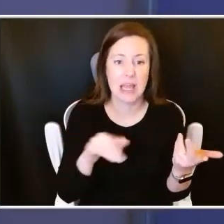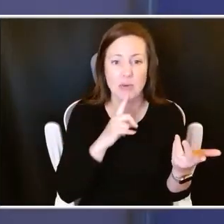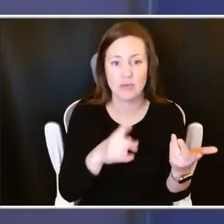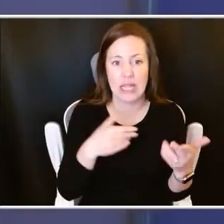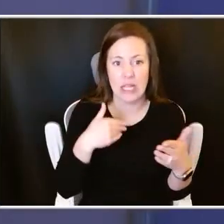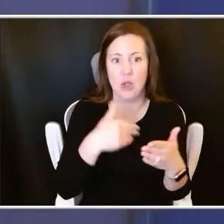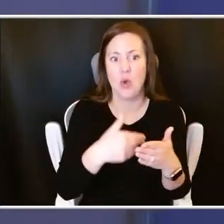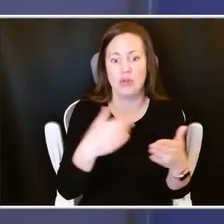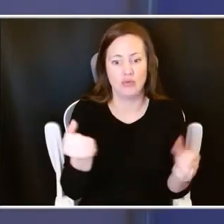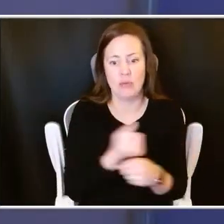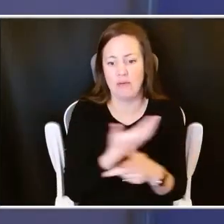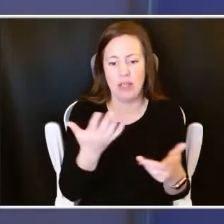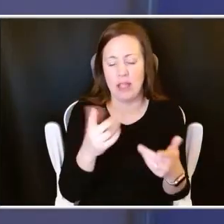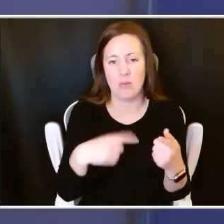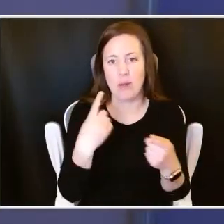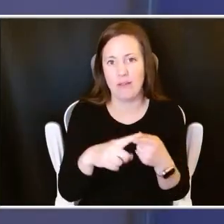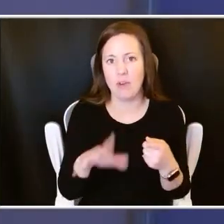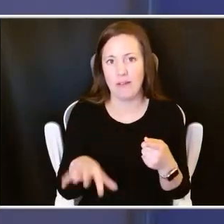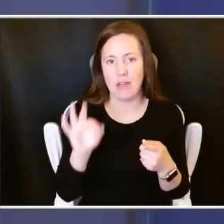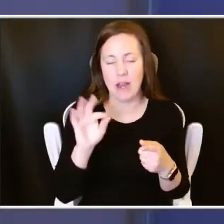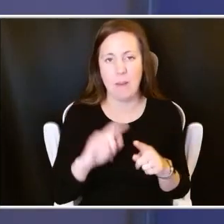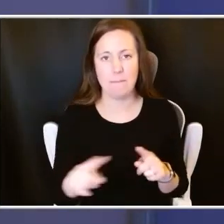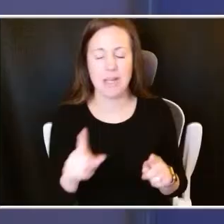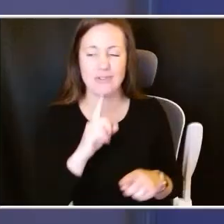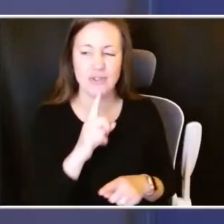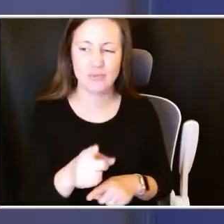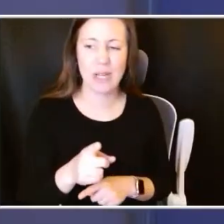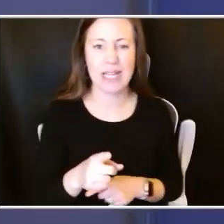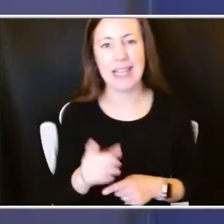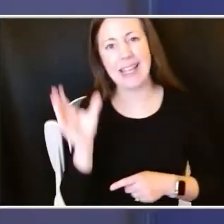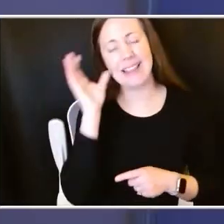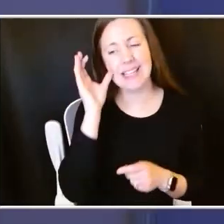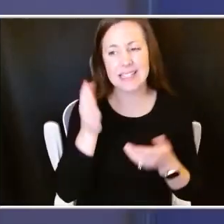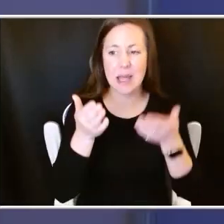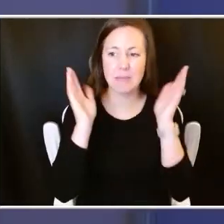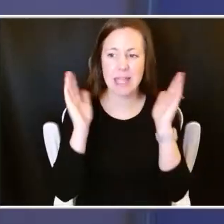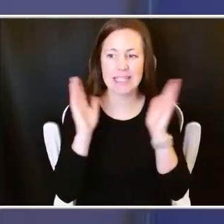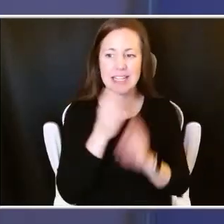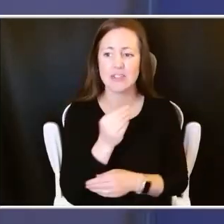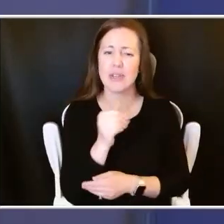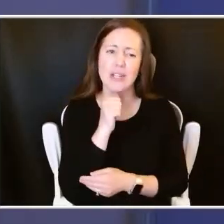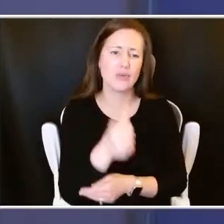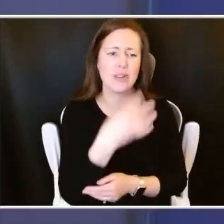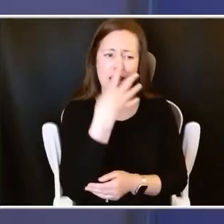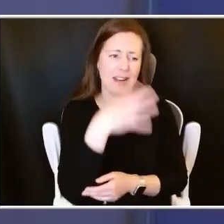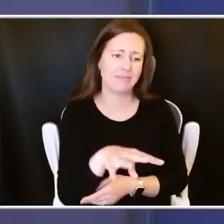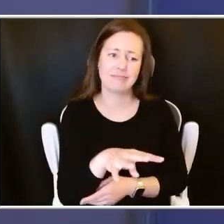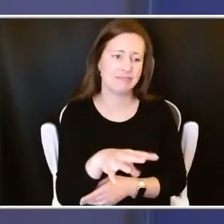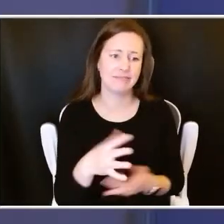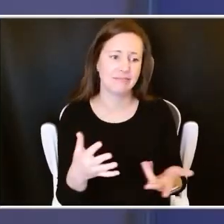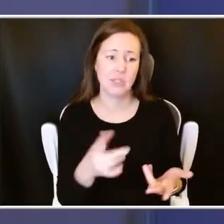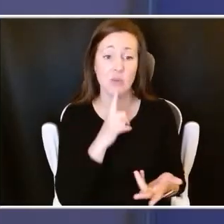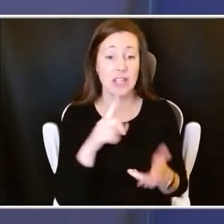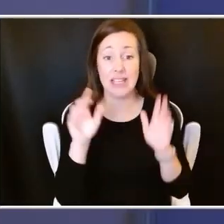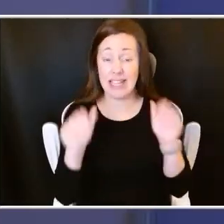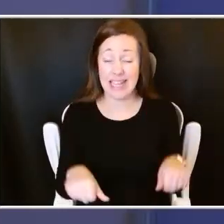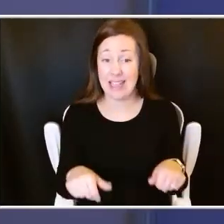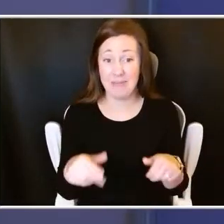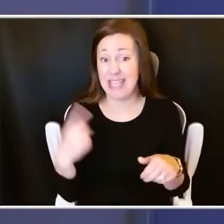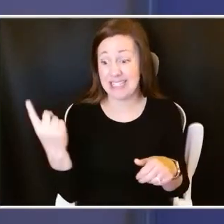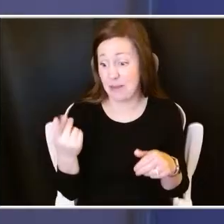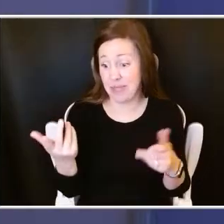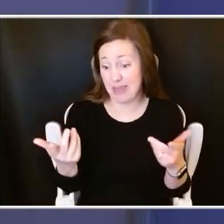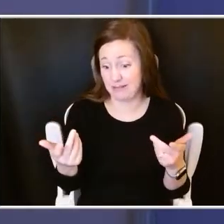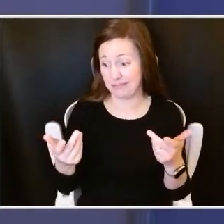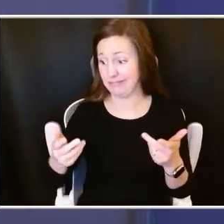came about. But just listen, pay attention, and do not ignore. And it can be something as simple as nothing, which would be great.